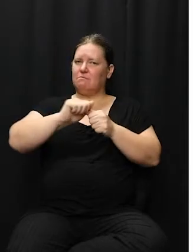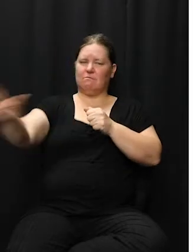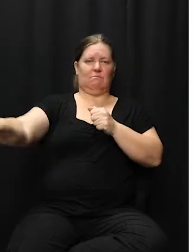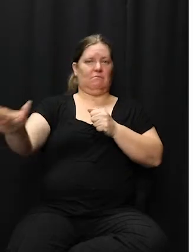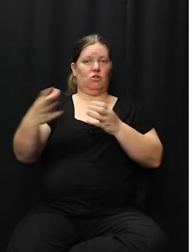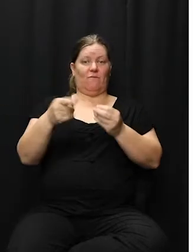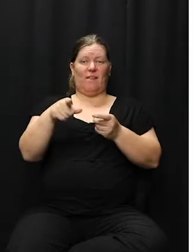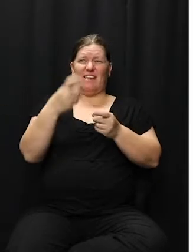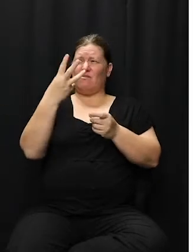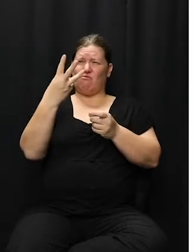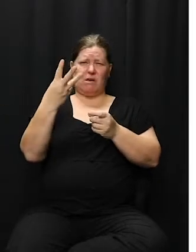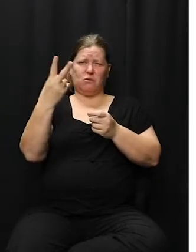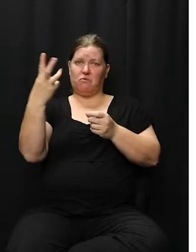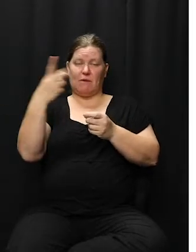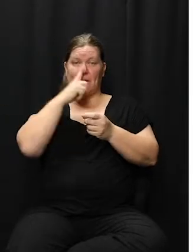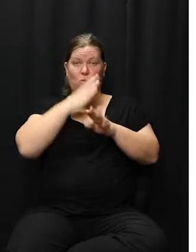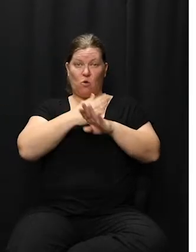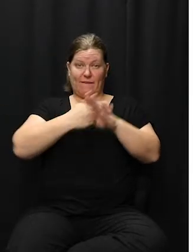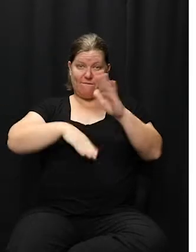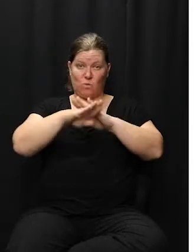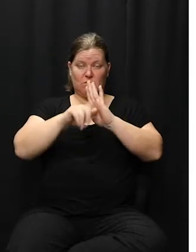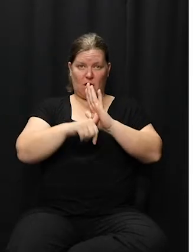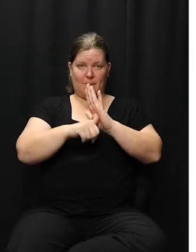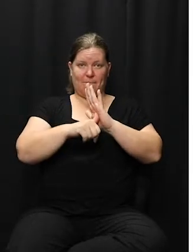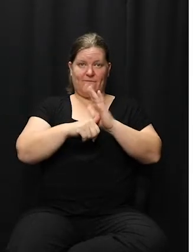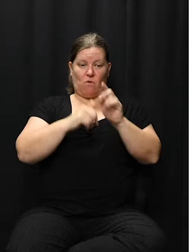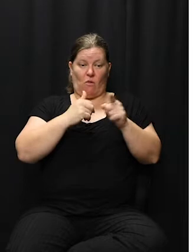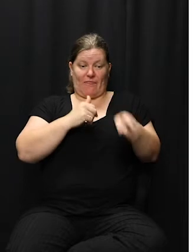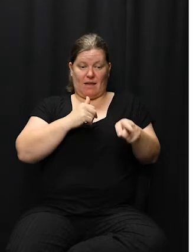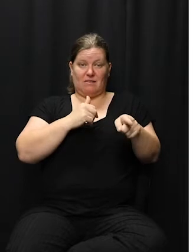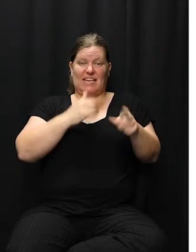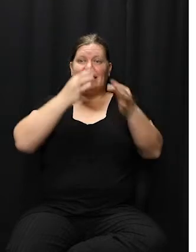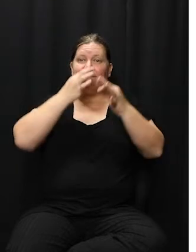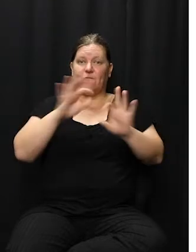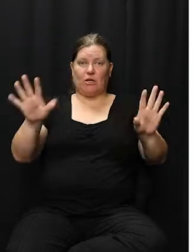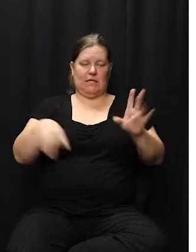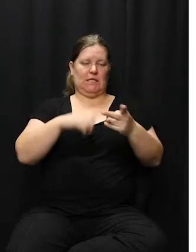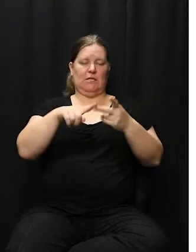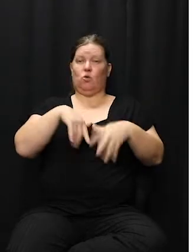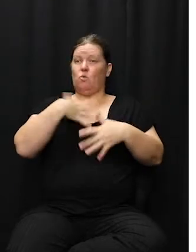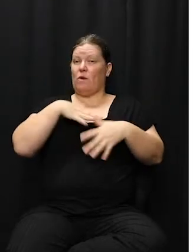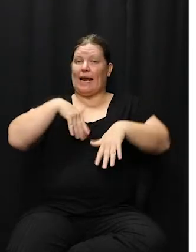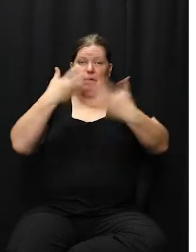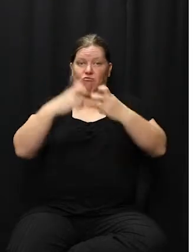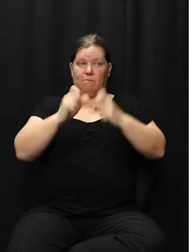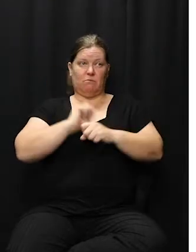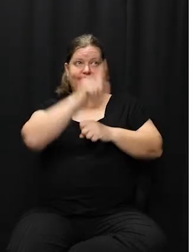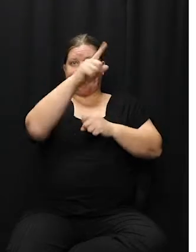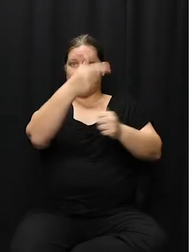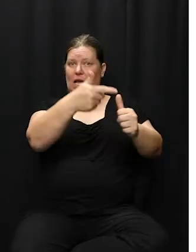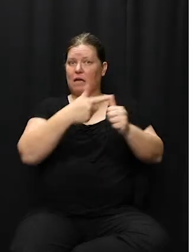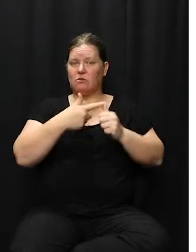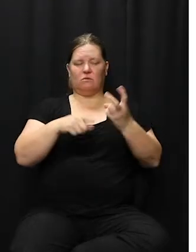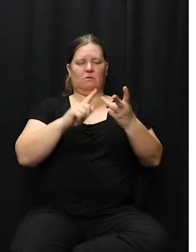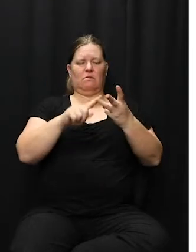full time just on that, and it's free. And if you have any problems, you can email them, they answer, they update it frequently, so people